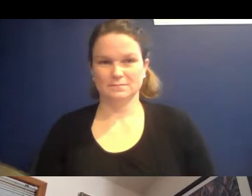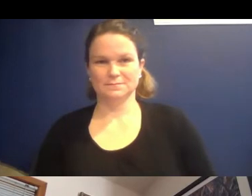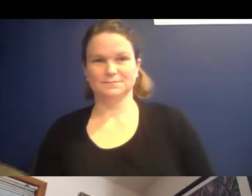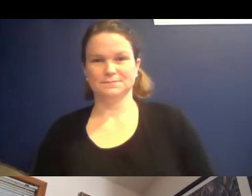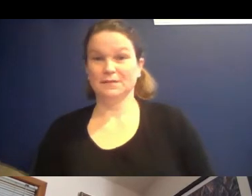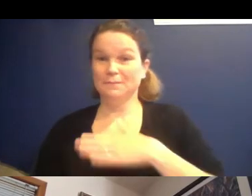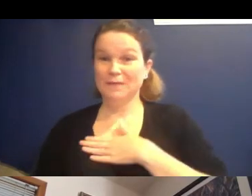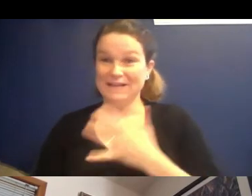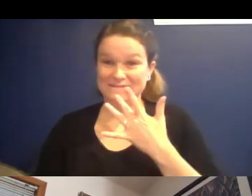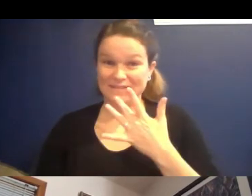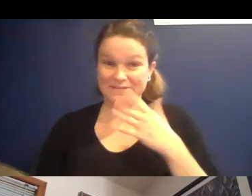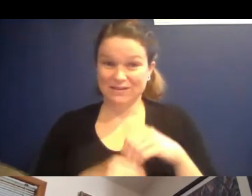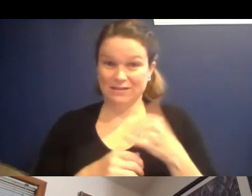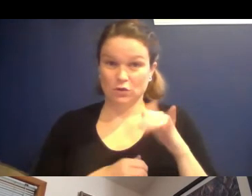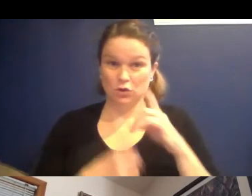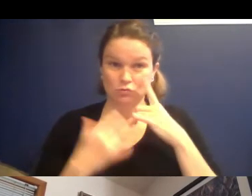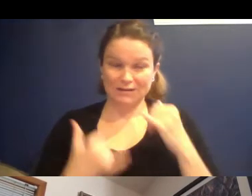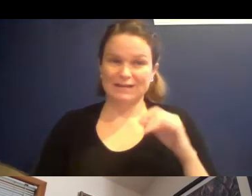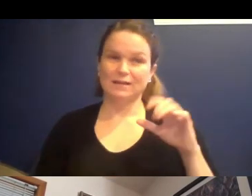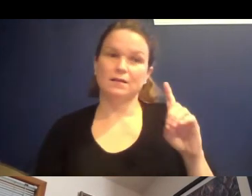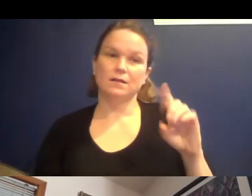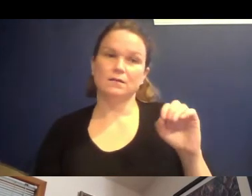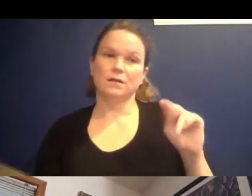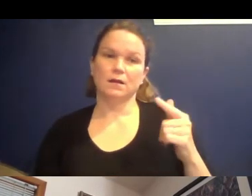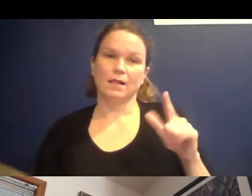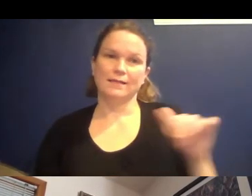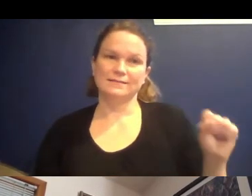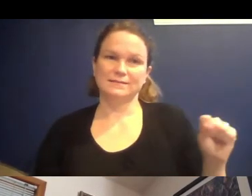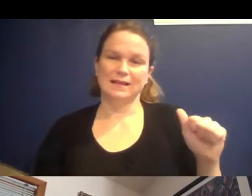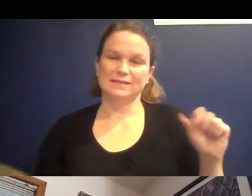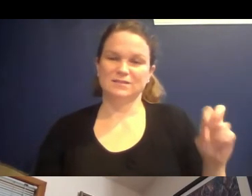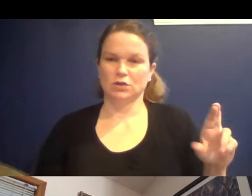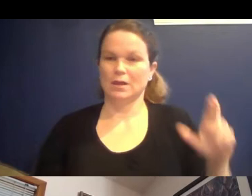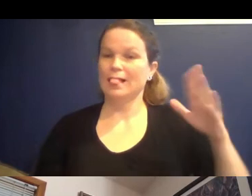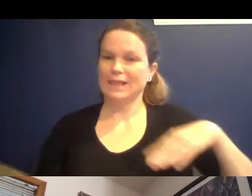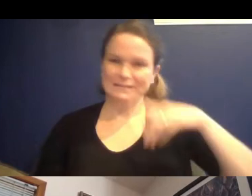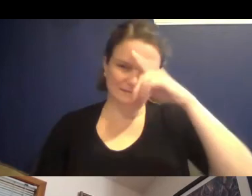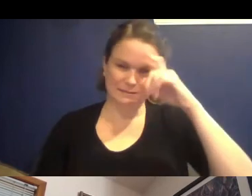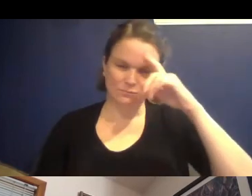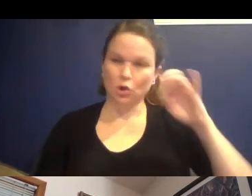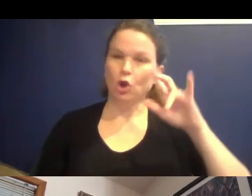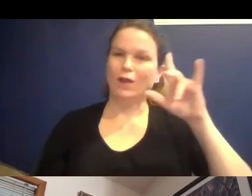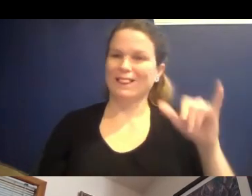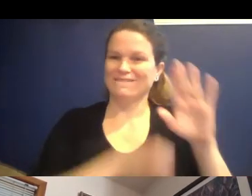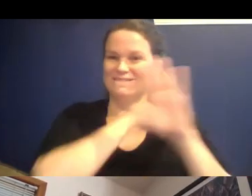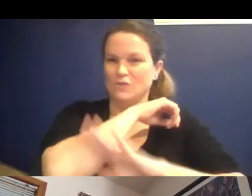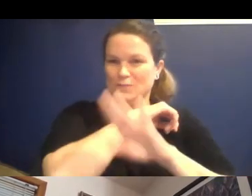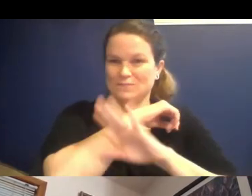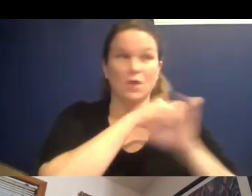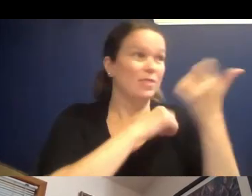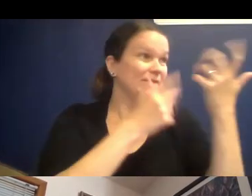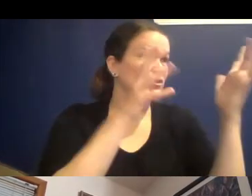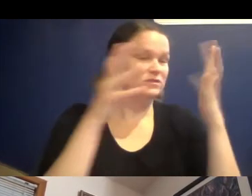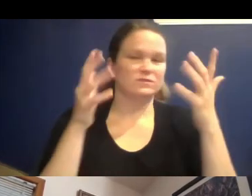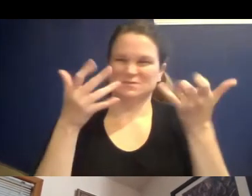My favorite in the yard right now is Douglas aster because it blooms in late summer and fall when all the other plants are gone.